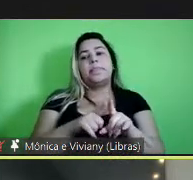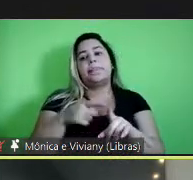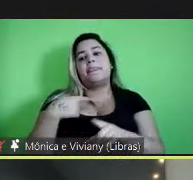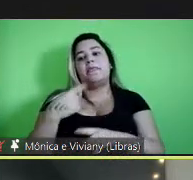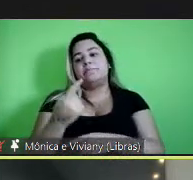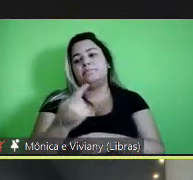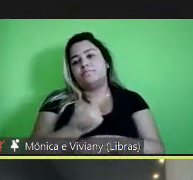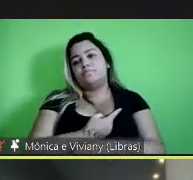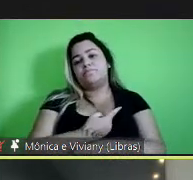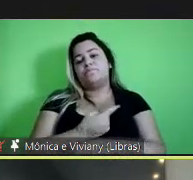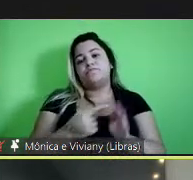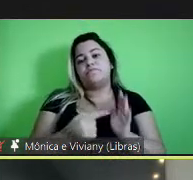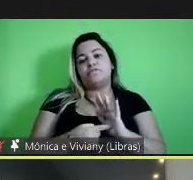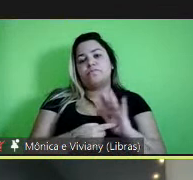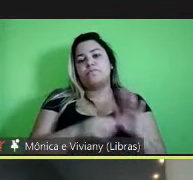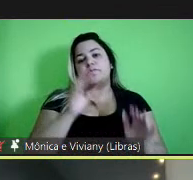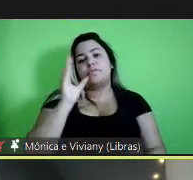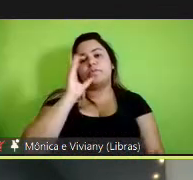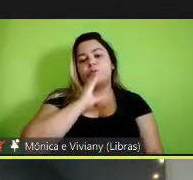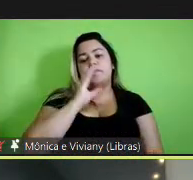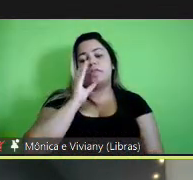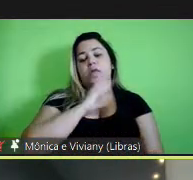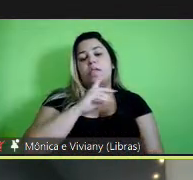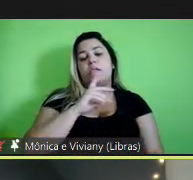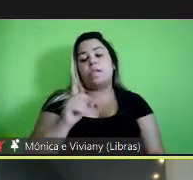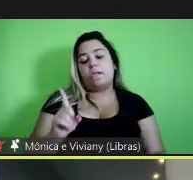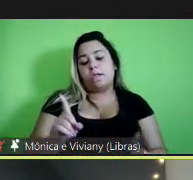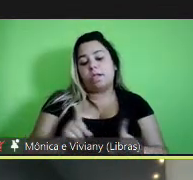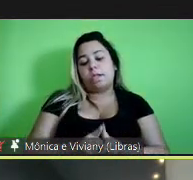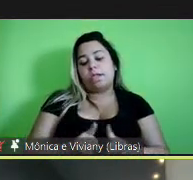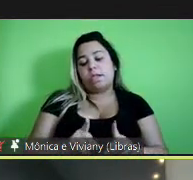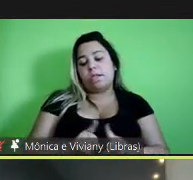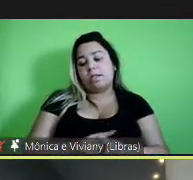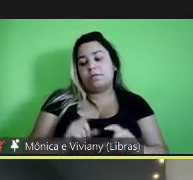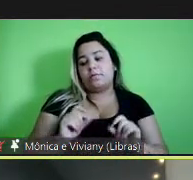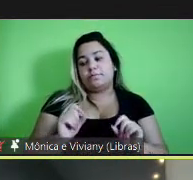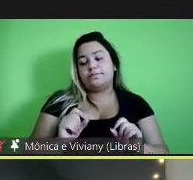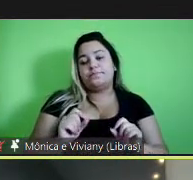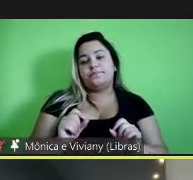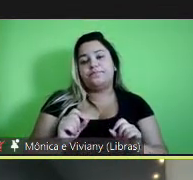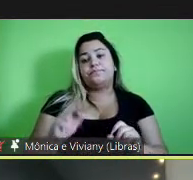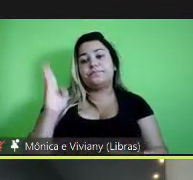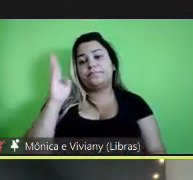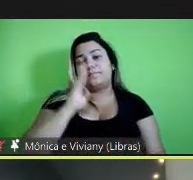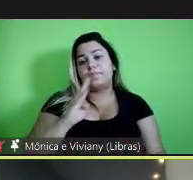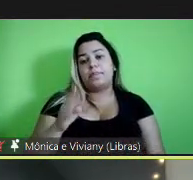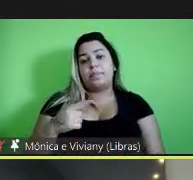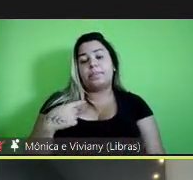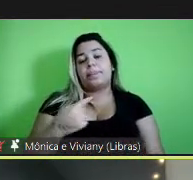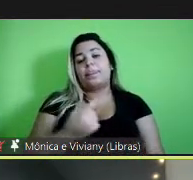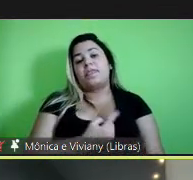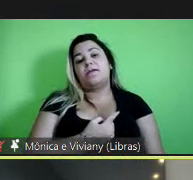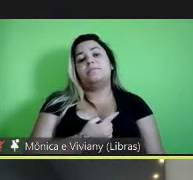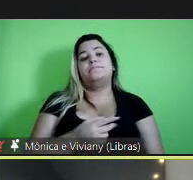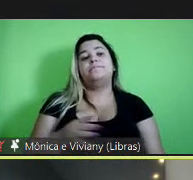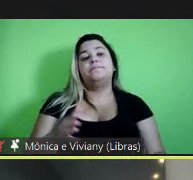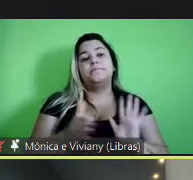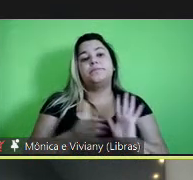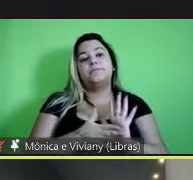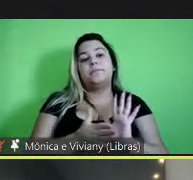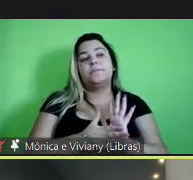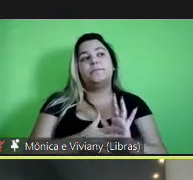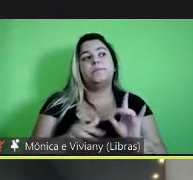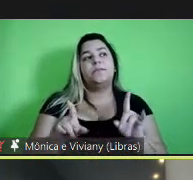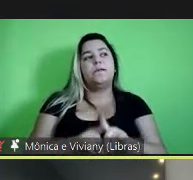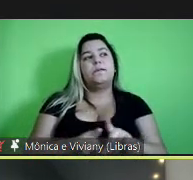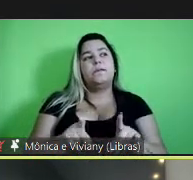or capacity building, and we had the portal that I'm going to show later here, the strategy Alimenta Brasil, and